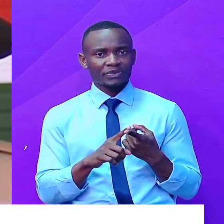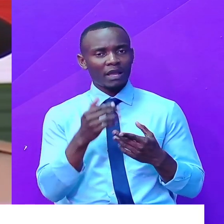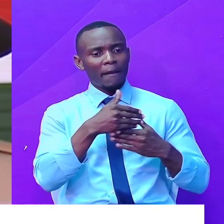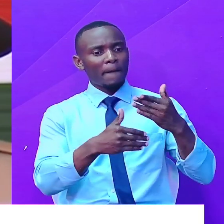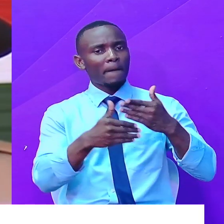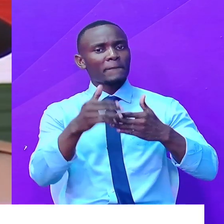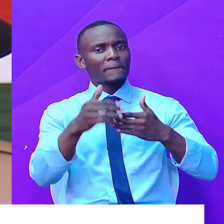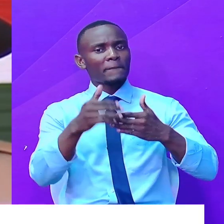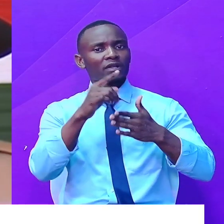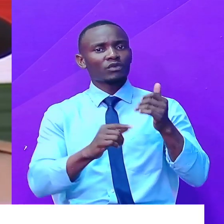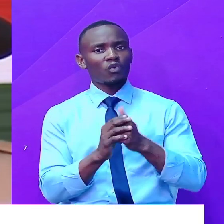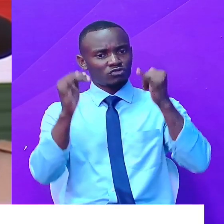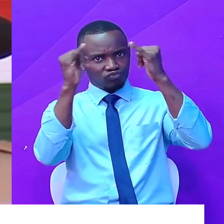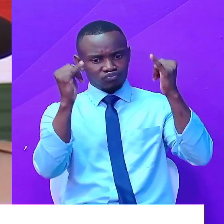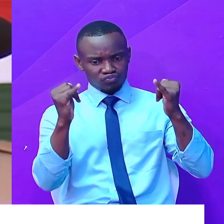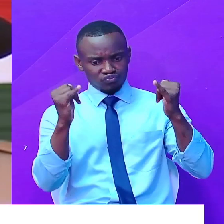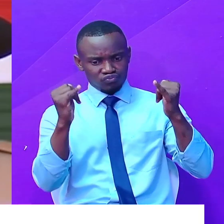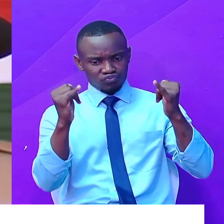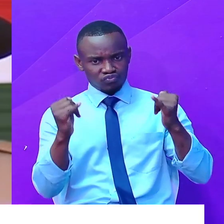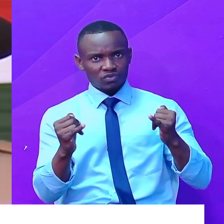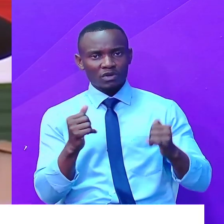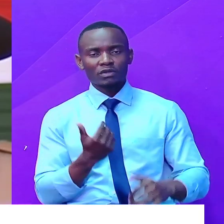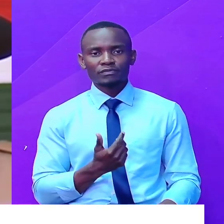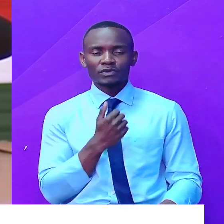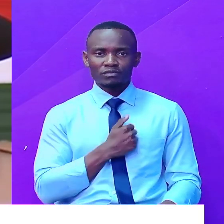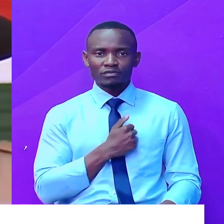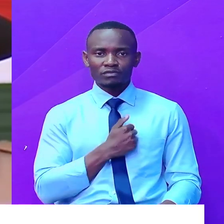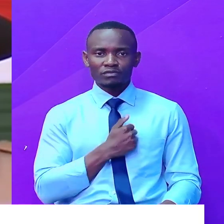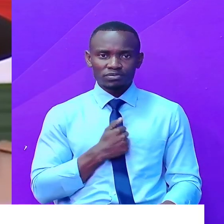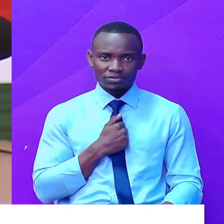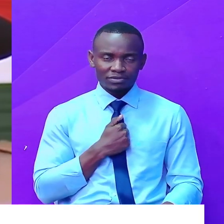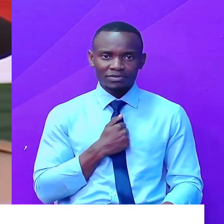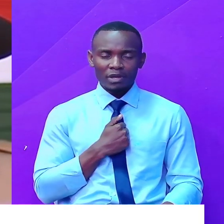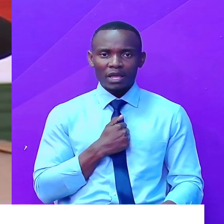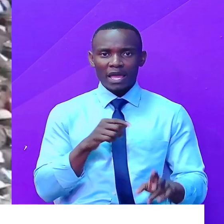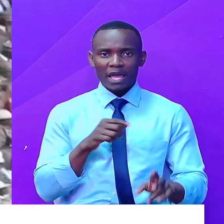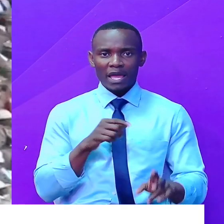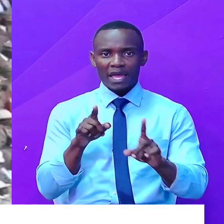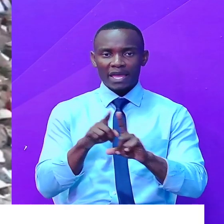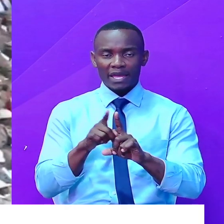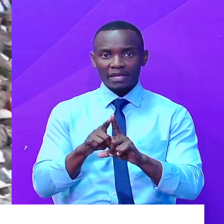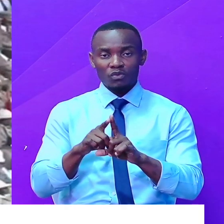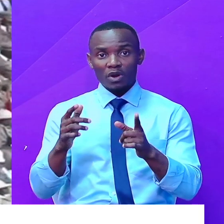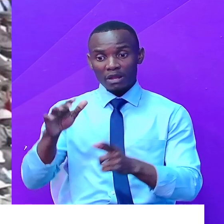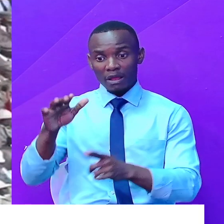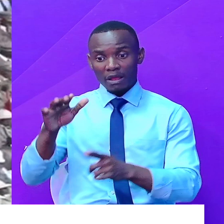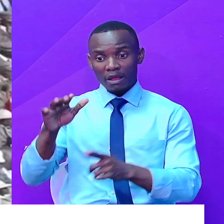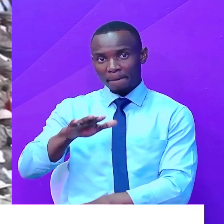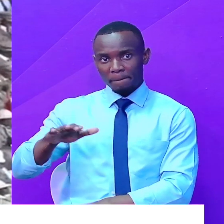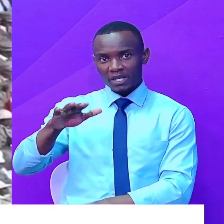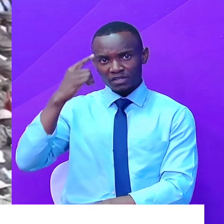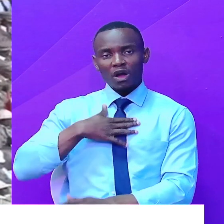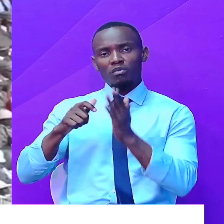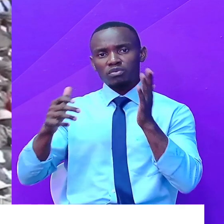museums in honor of our heroes to serve as open spaces of reverence and